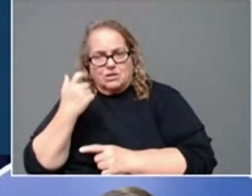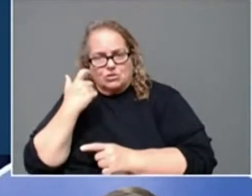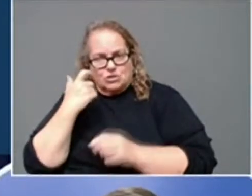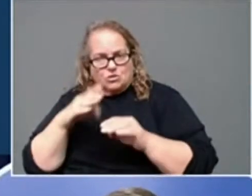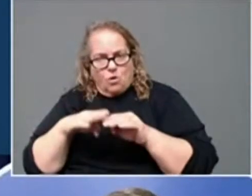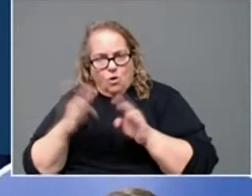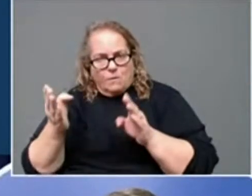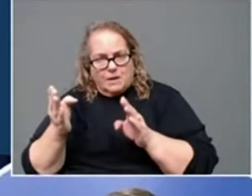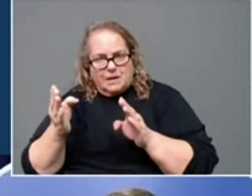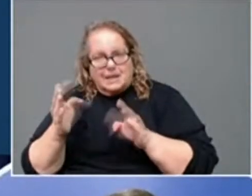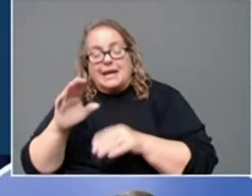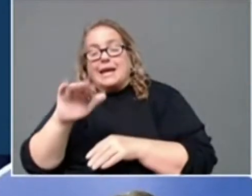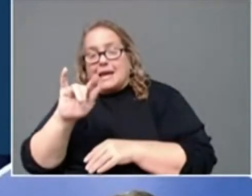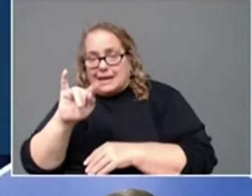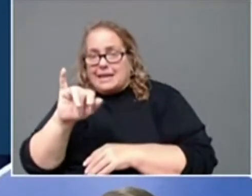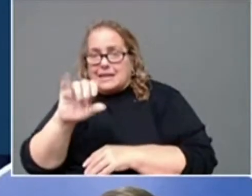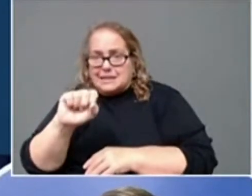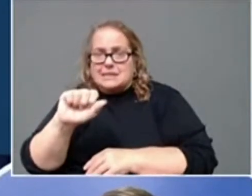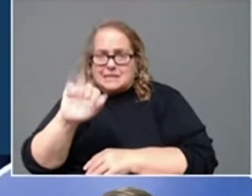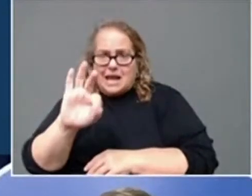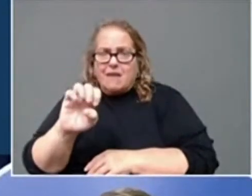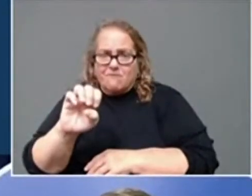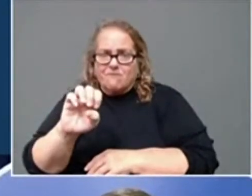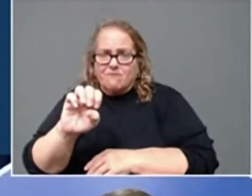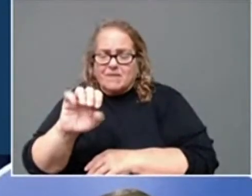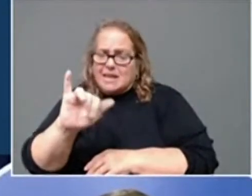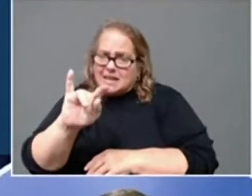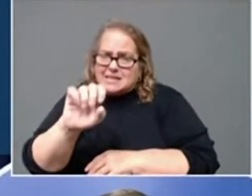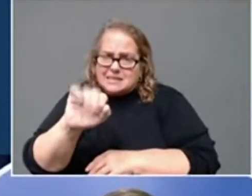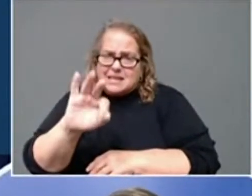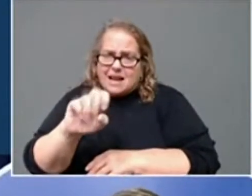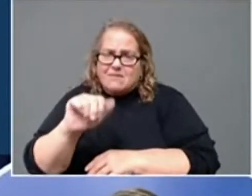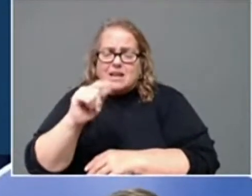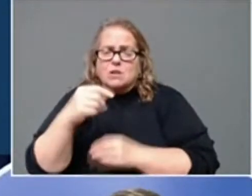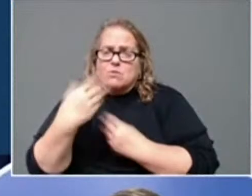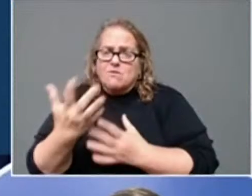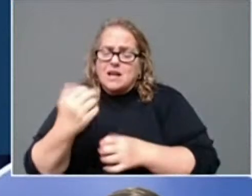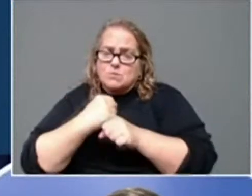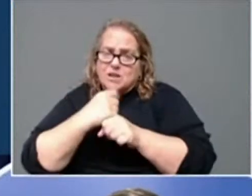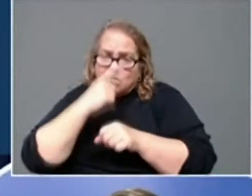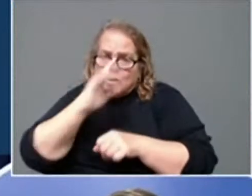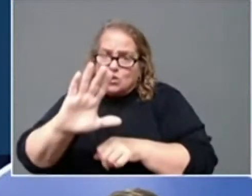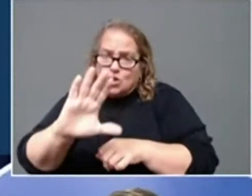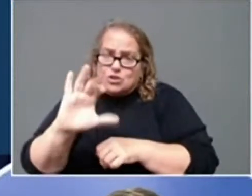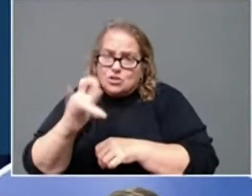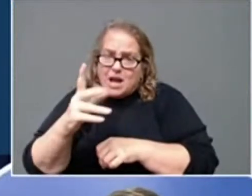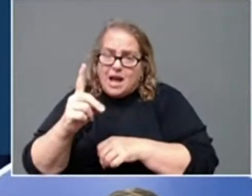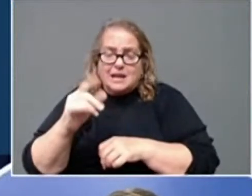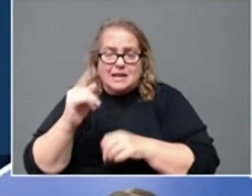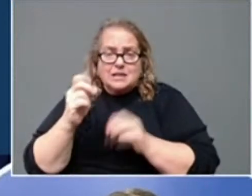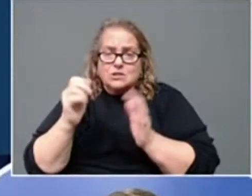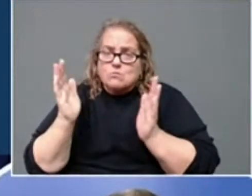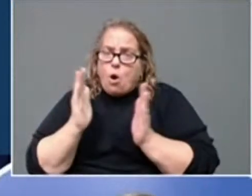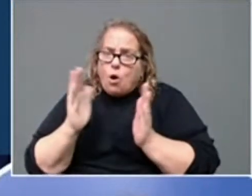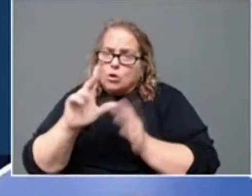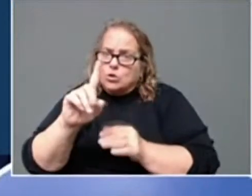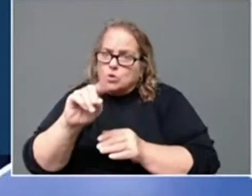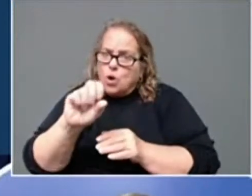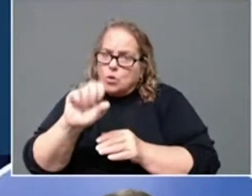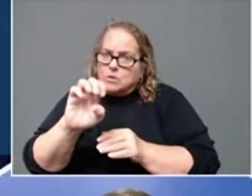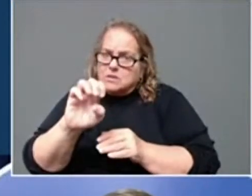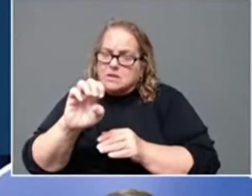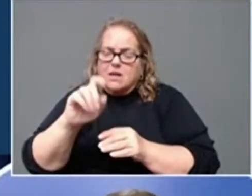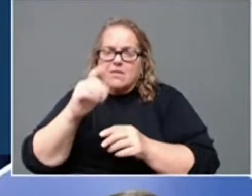It is safe. It provides protection for your child. It is a smaller dose. They even package it differently.